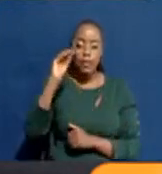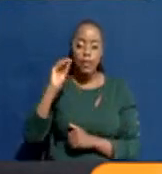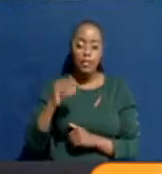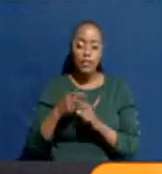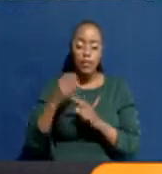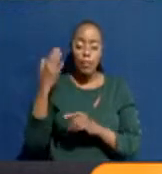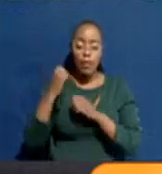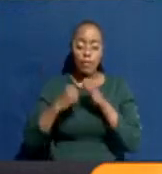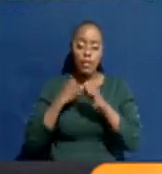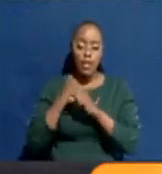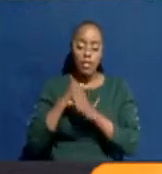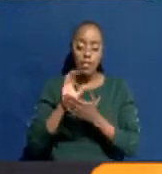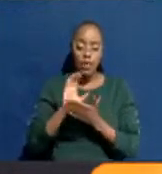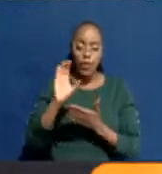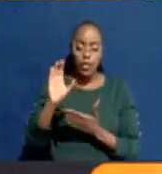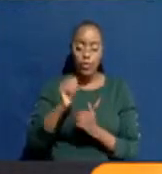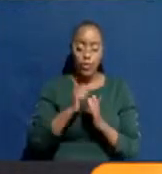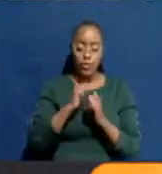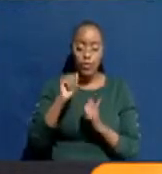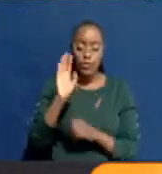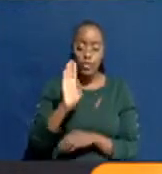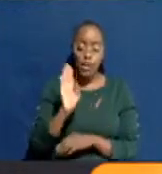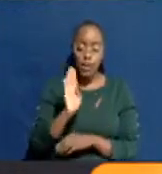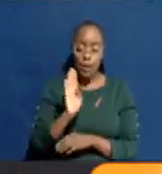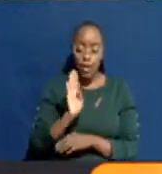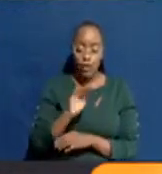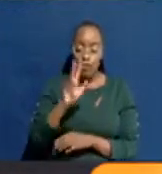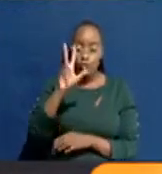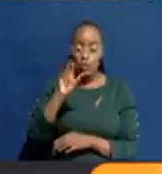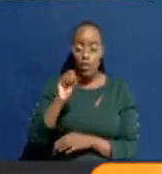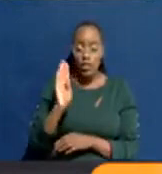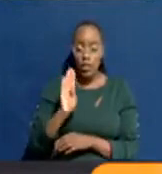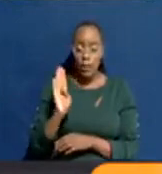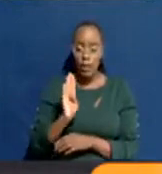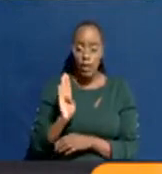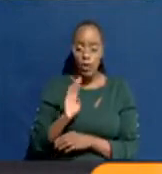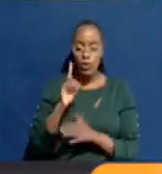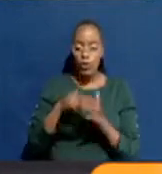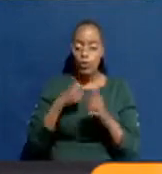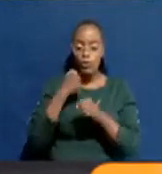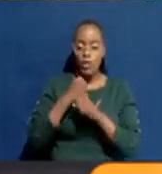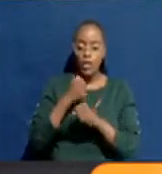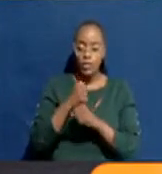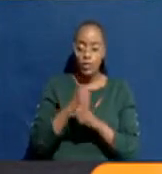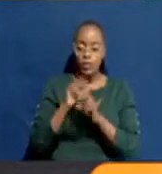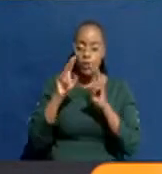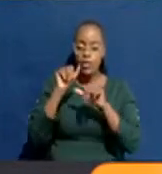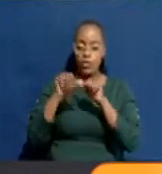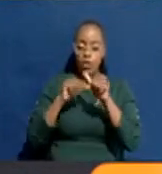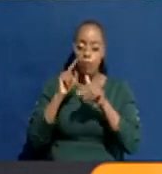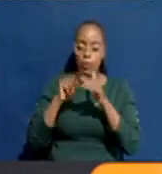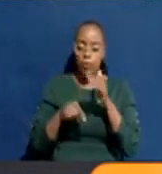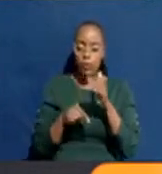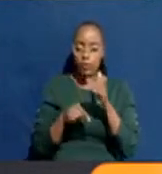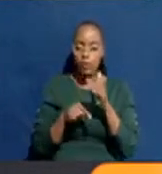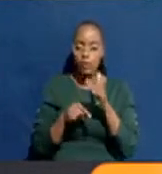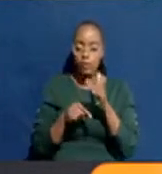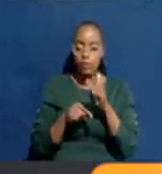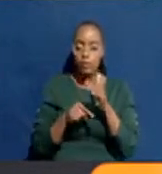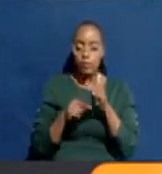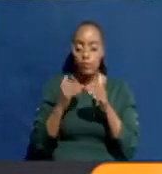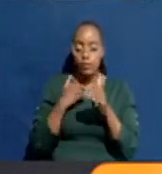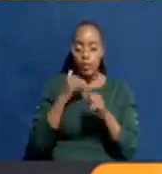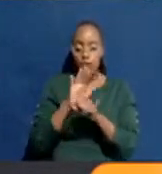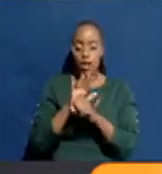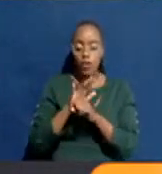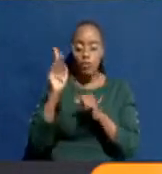last year's allocation of 15 billion Kenya shillings to 30 billion. Right. What more are we doing in terms of having as